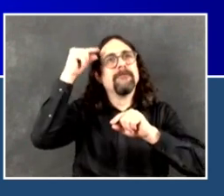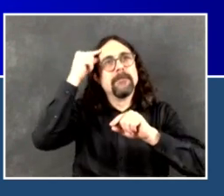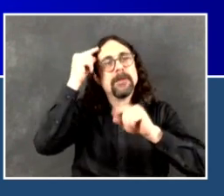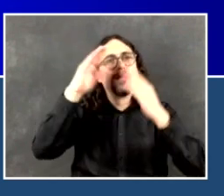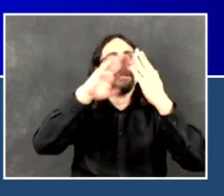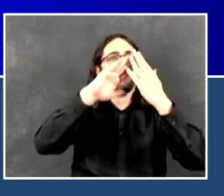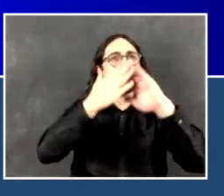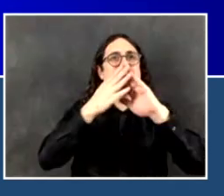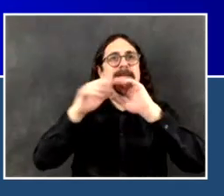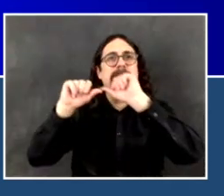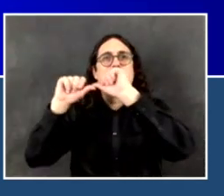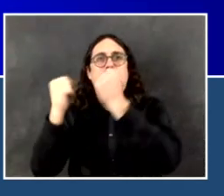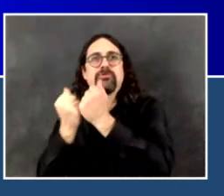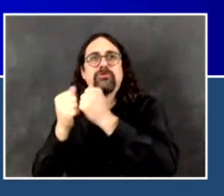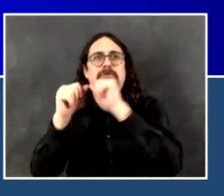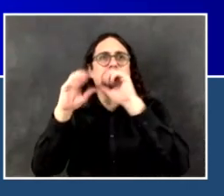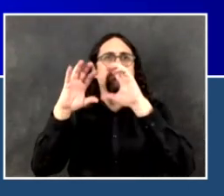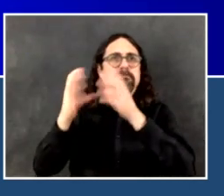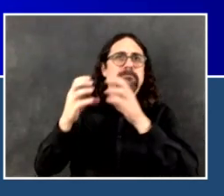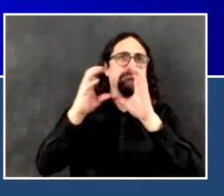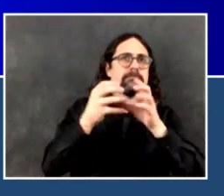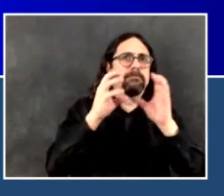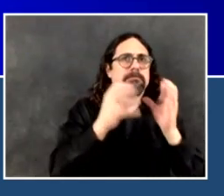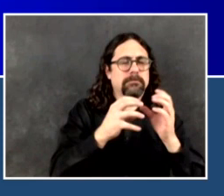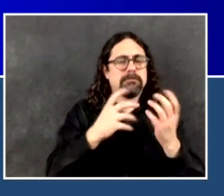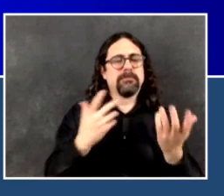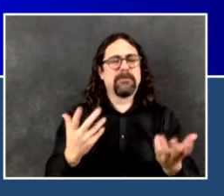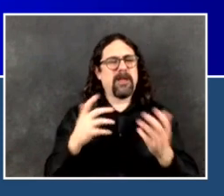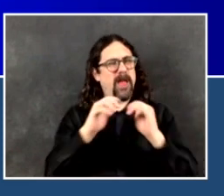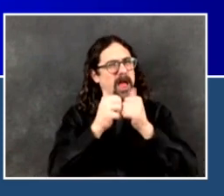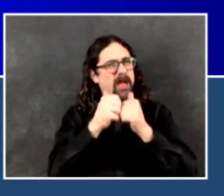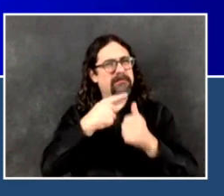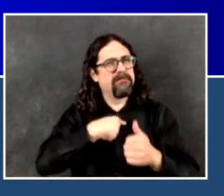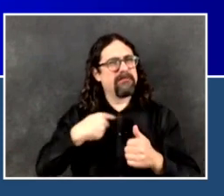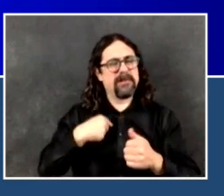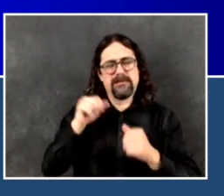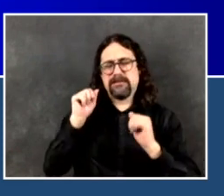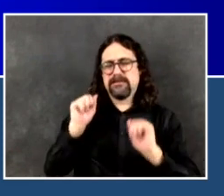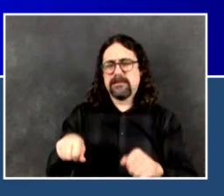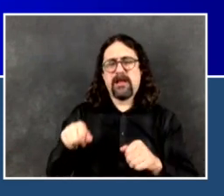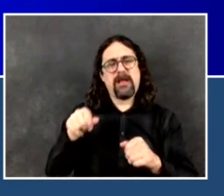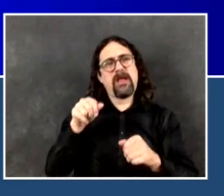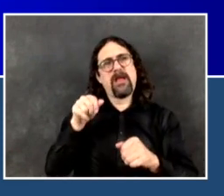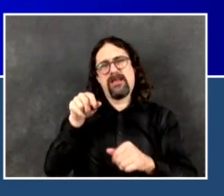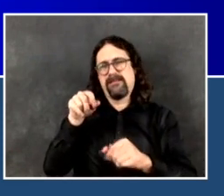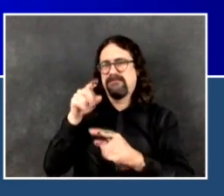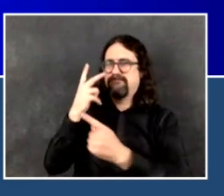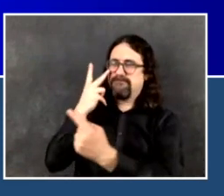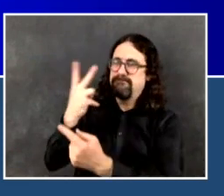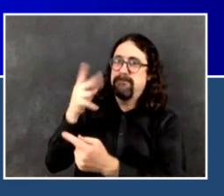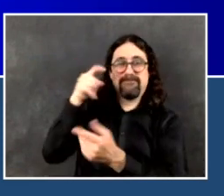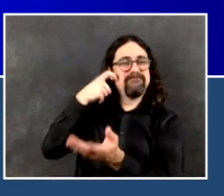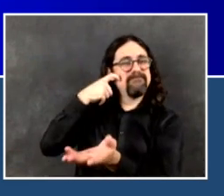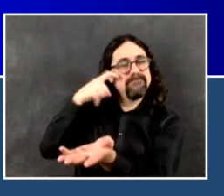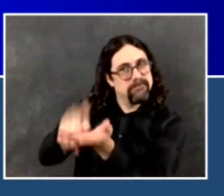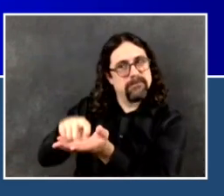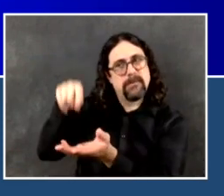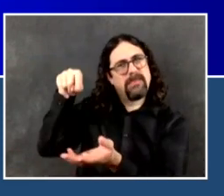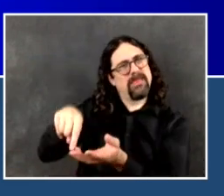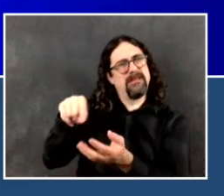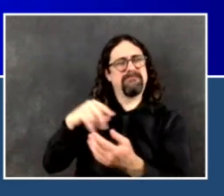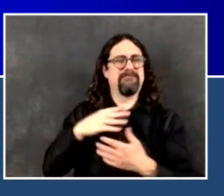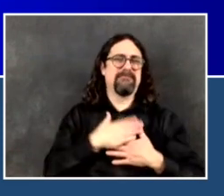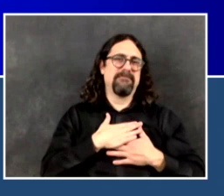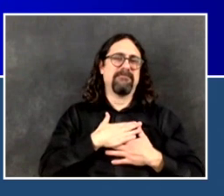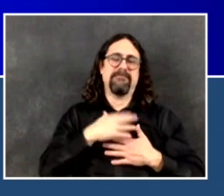thing. Right now we can start to address these disparities. We're doing it in many ways on the healthcare front with the plans that we have announced, the